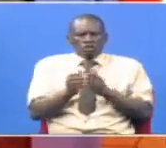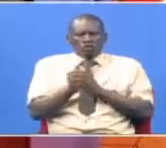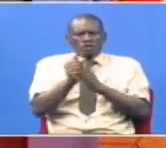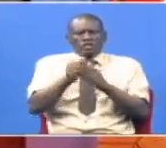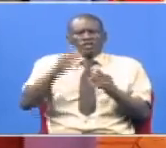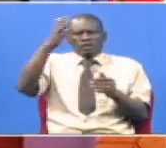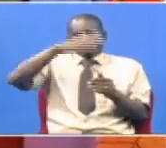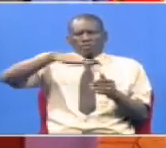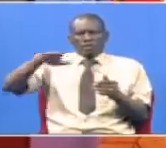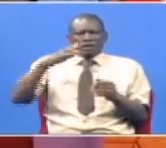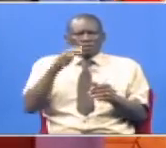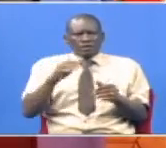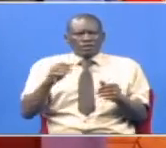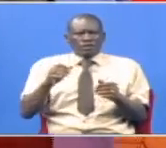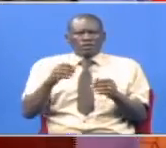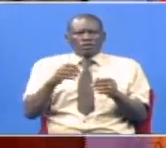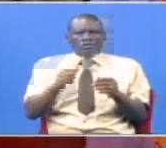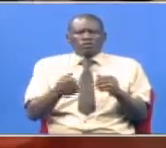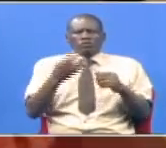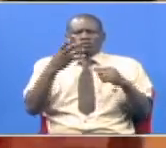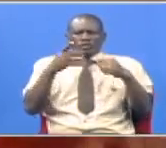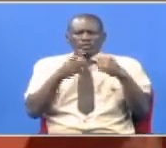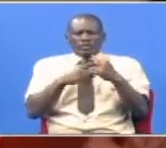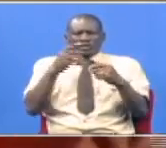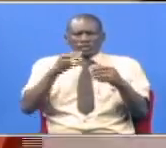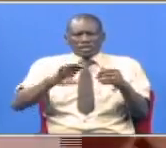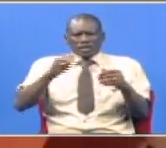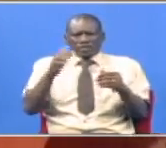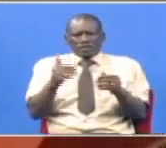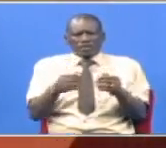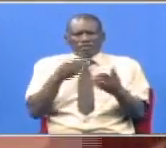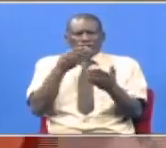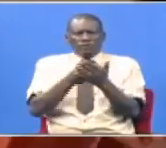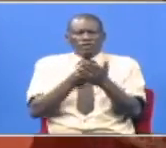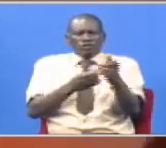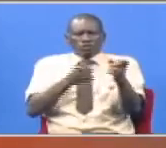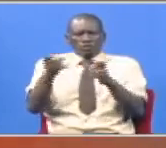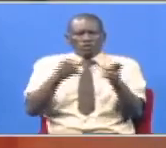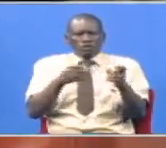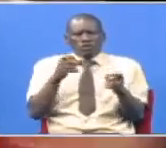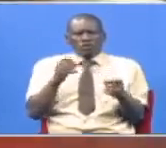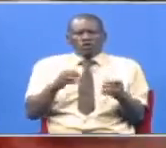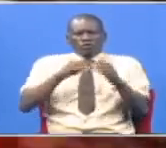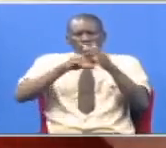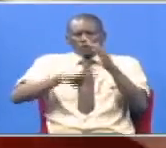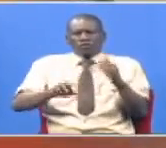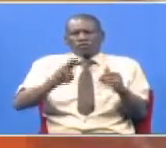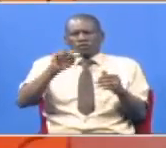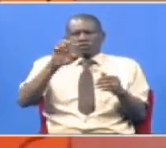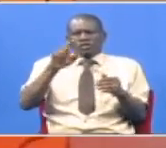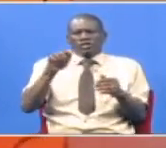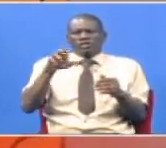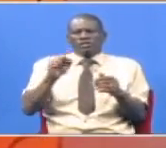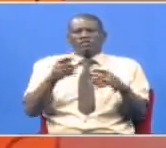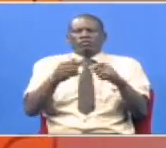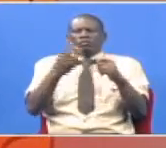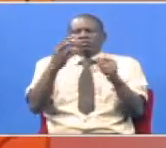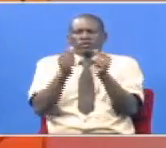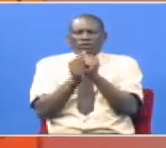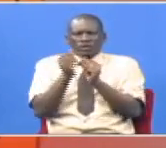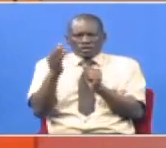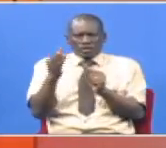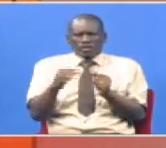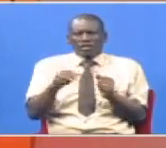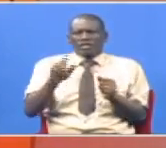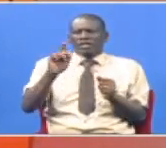him and 46 others in check on financial management of the devolved unit since 2013. He was